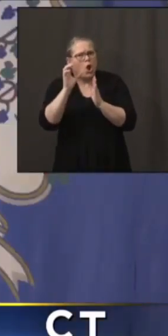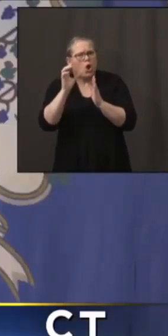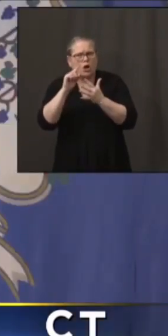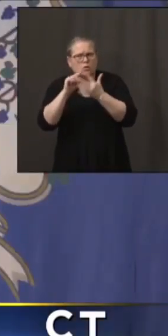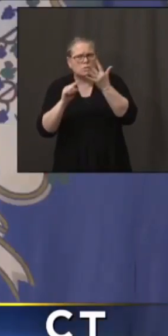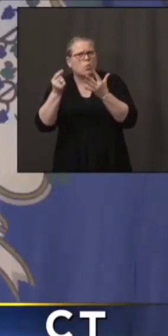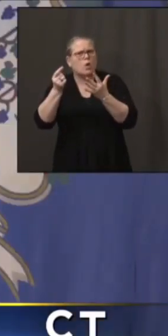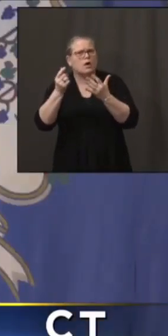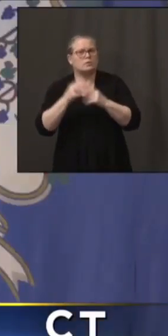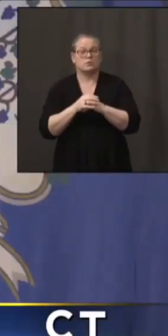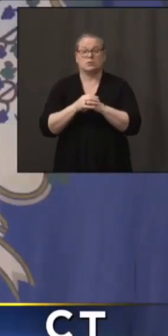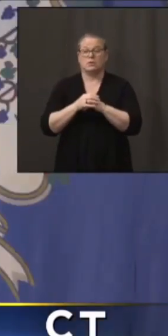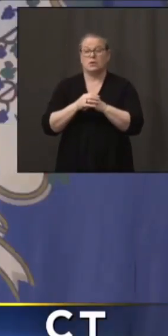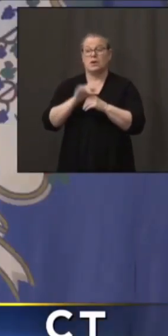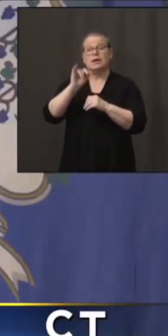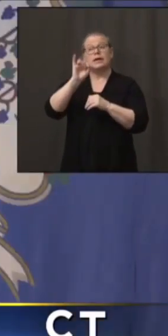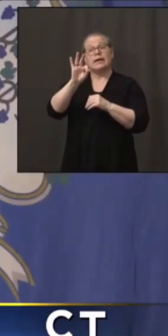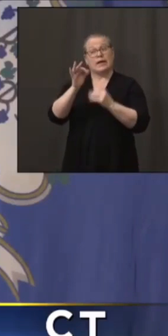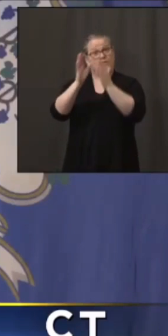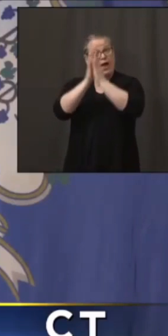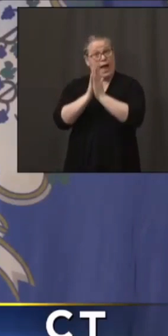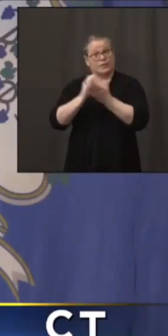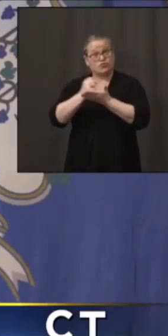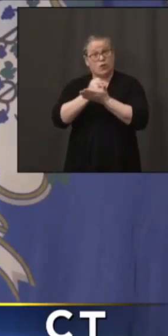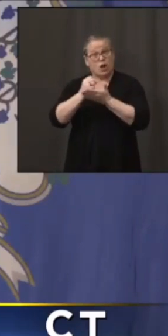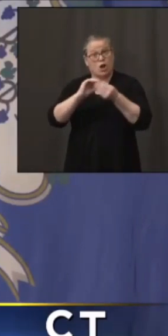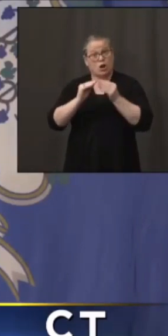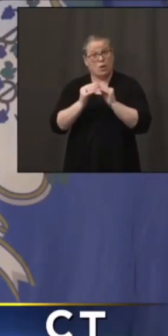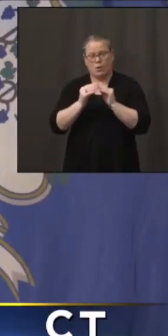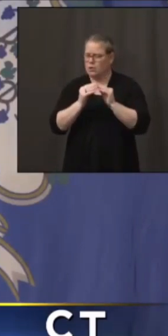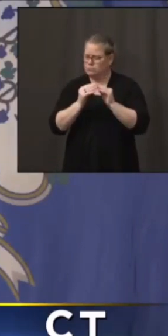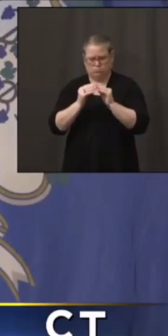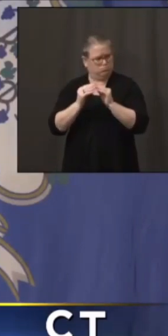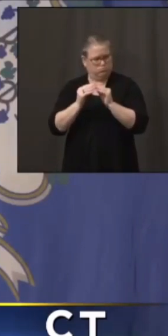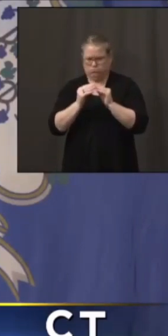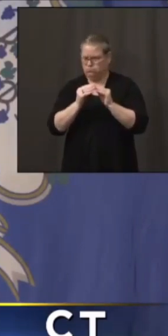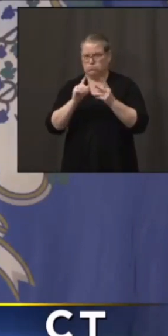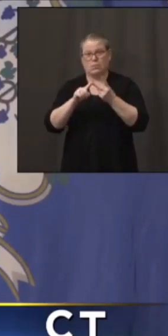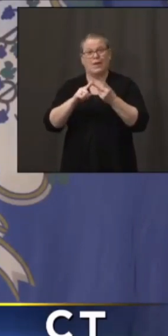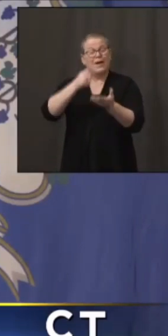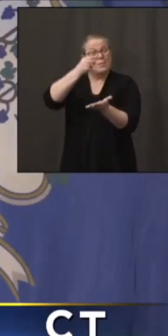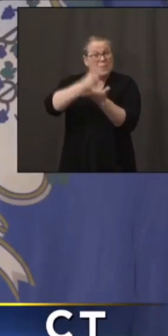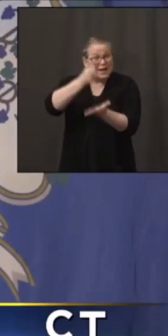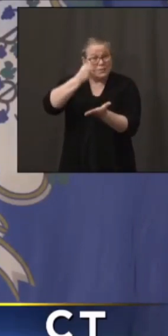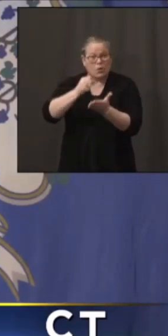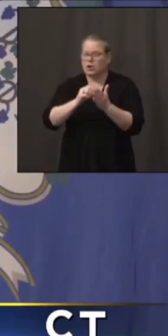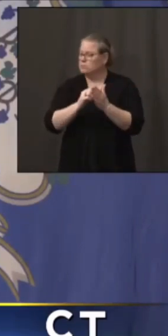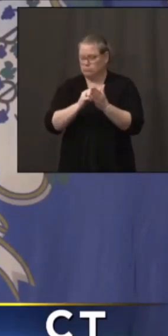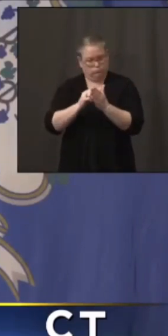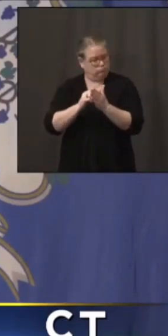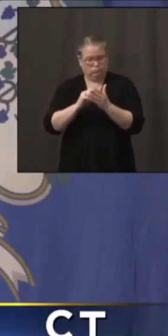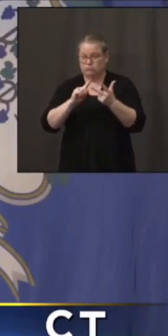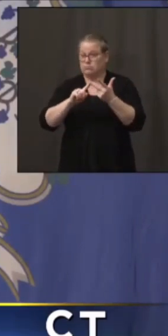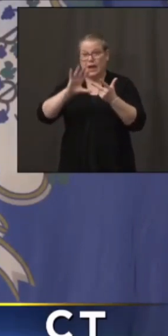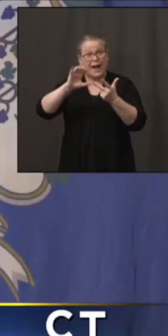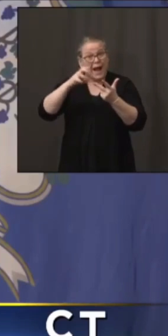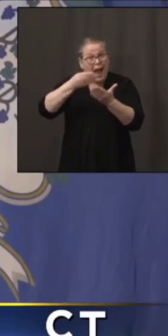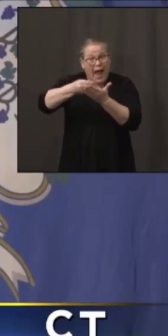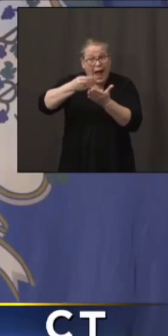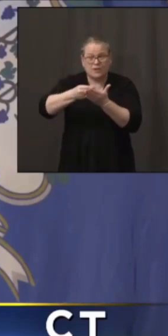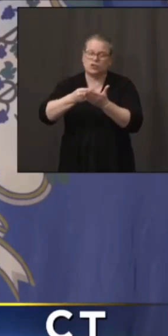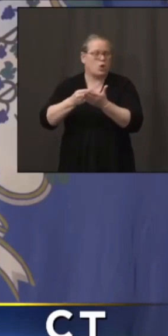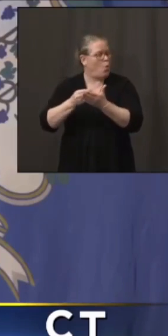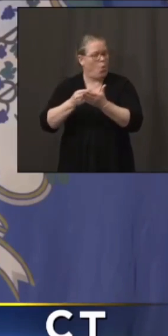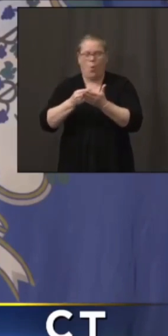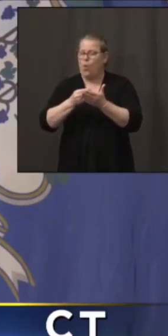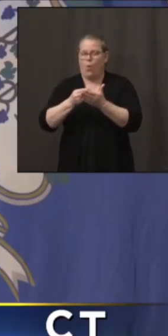If they ask you for your credit card number, if they ask you for your passport, if they ask you to send cash, hang up the phone. They're not for real.